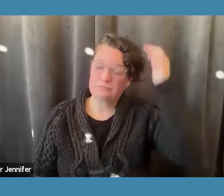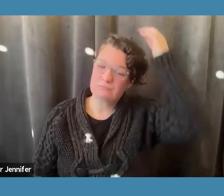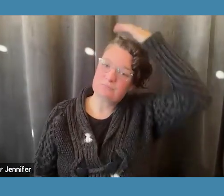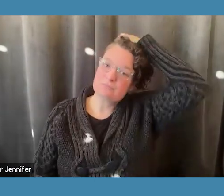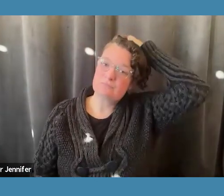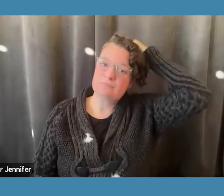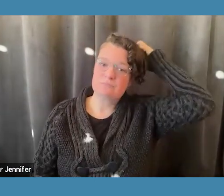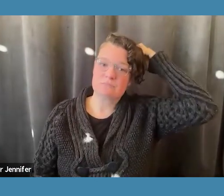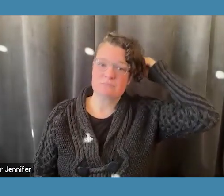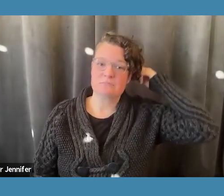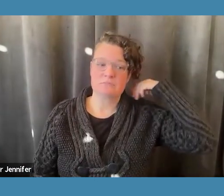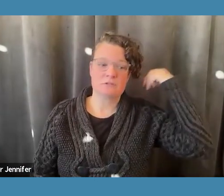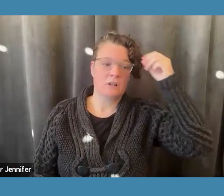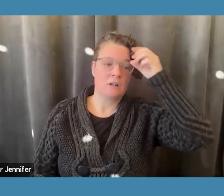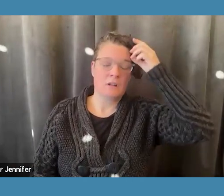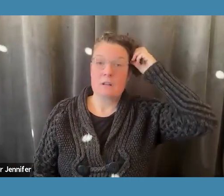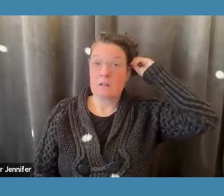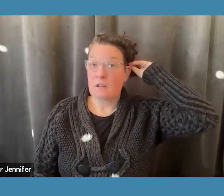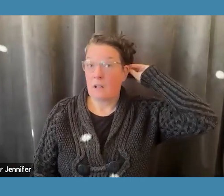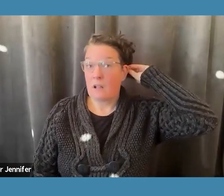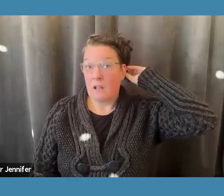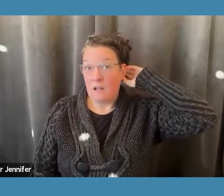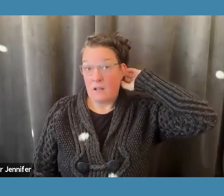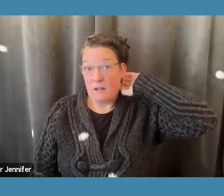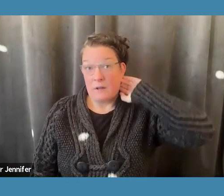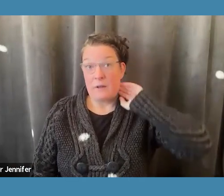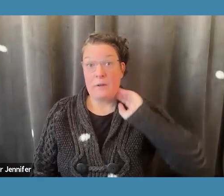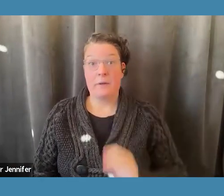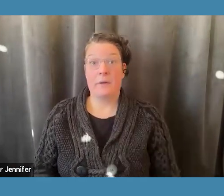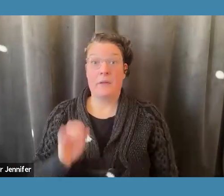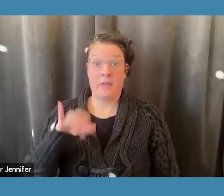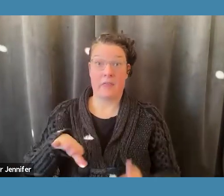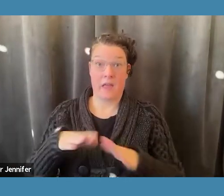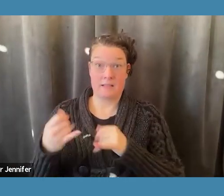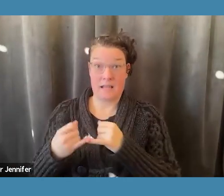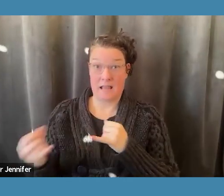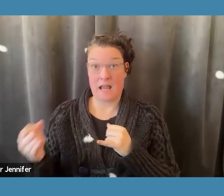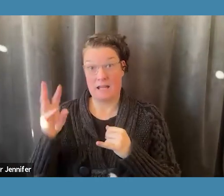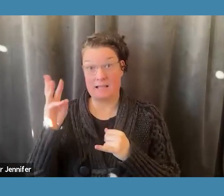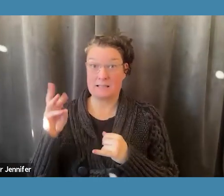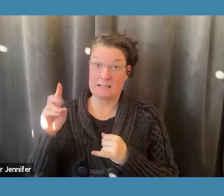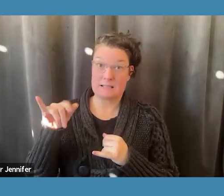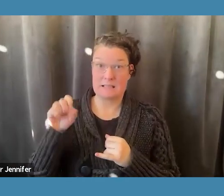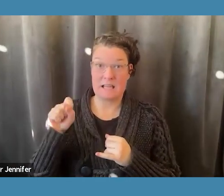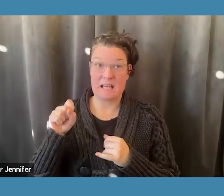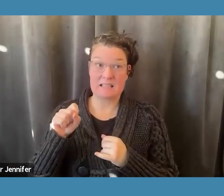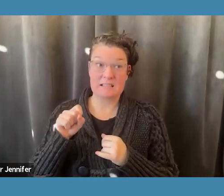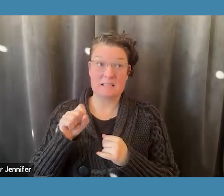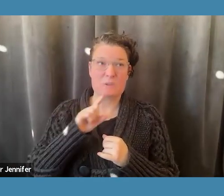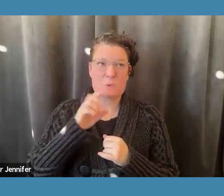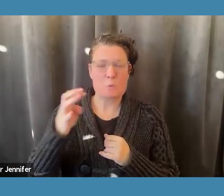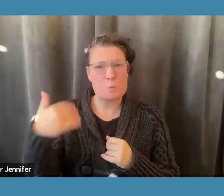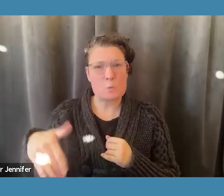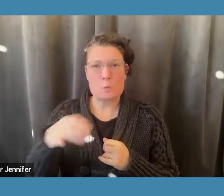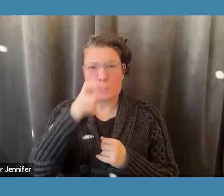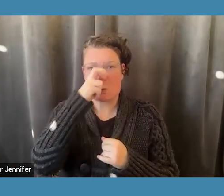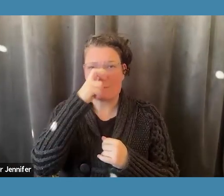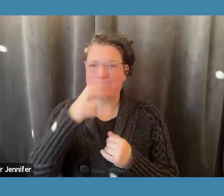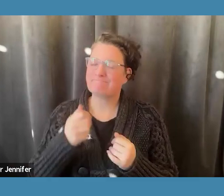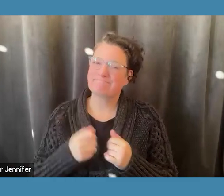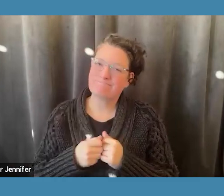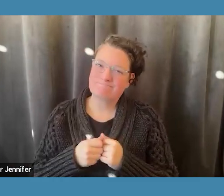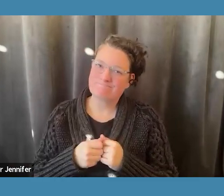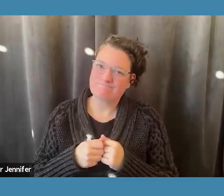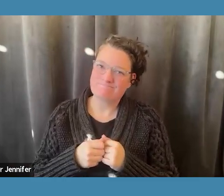So a few more details. That 60-day deadline is not as hard and fast as we would like it to be.